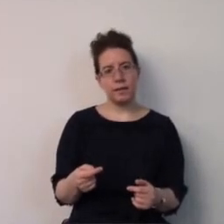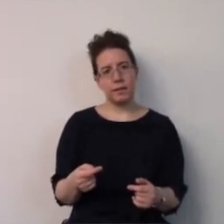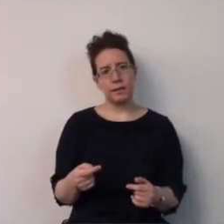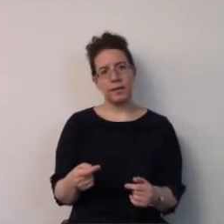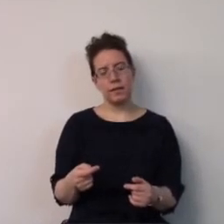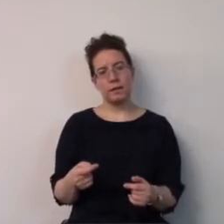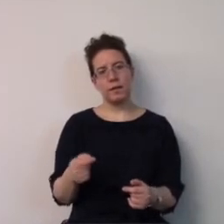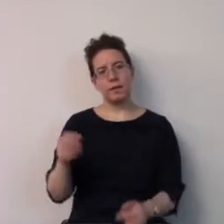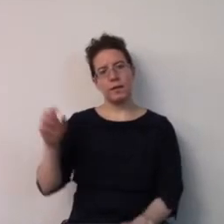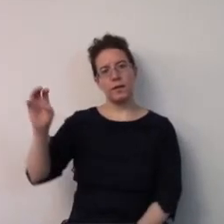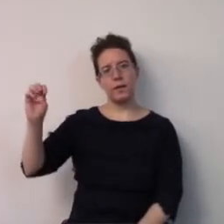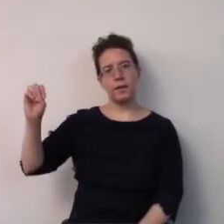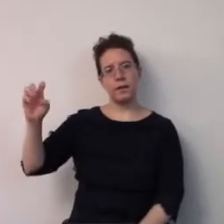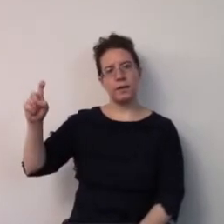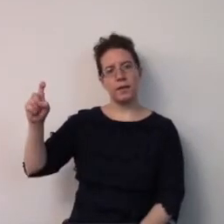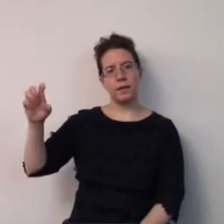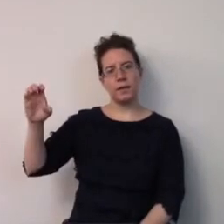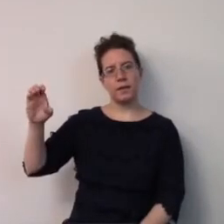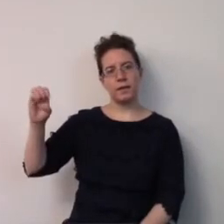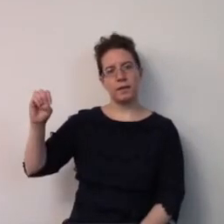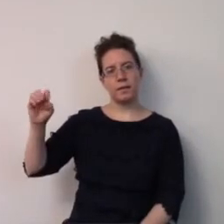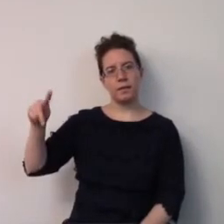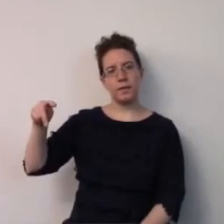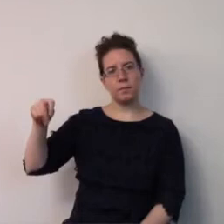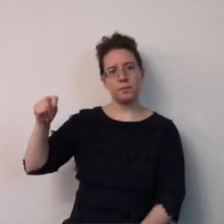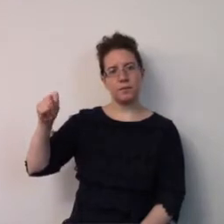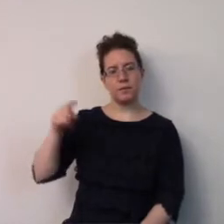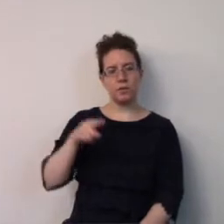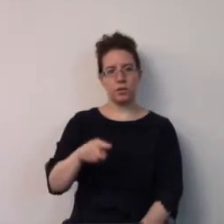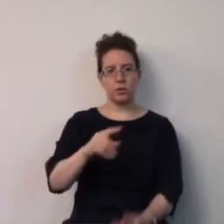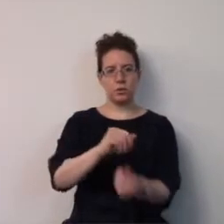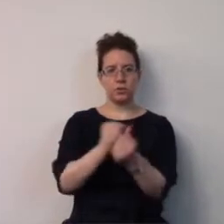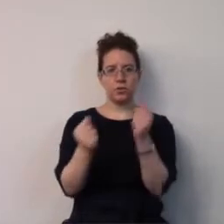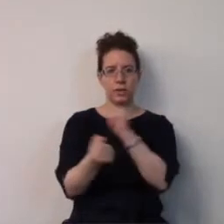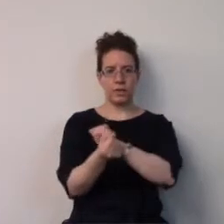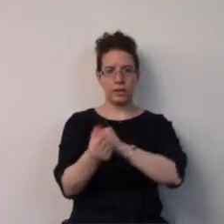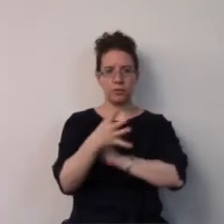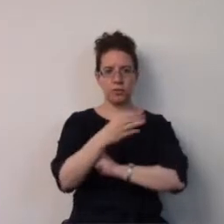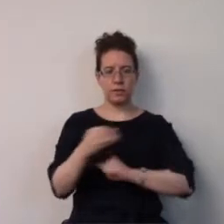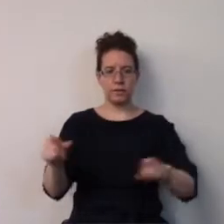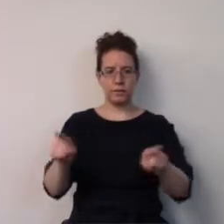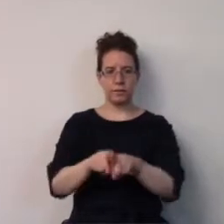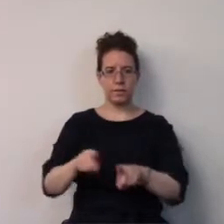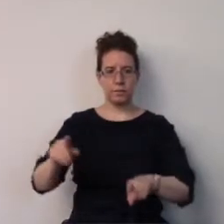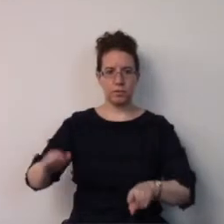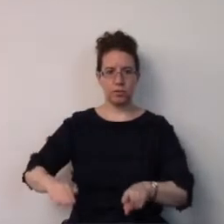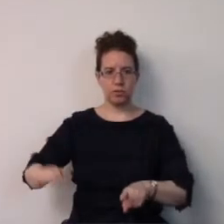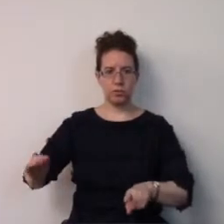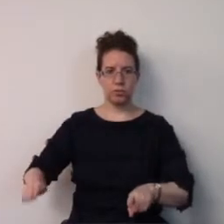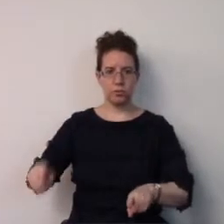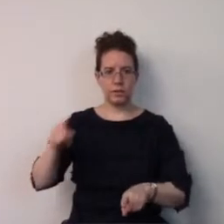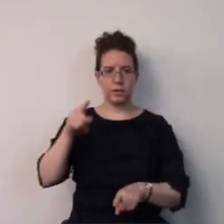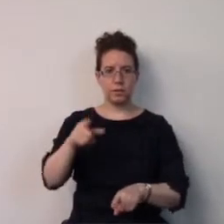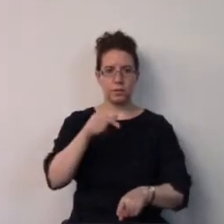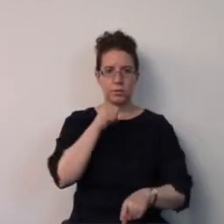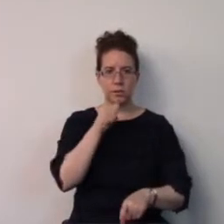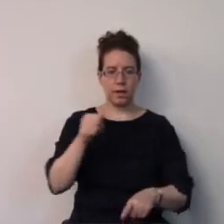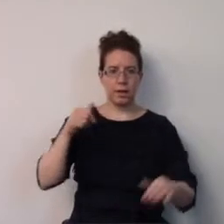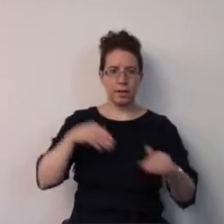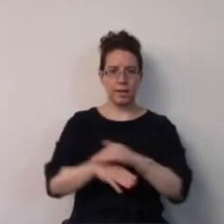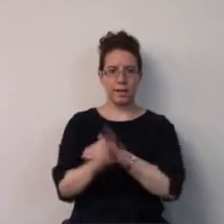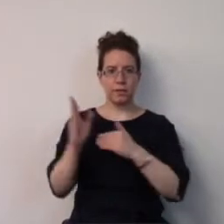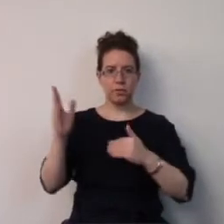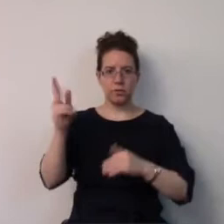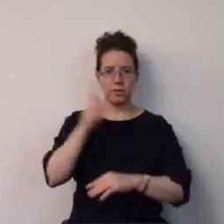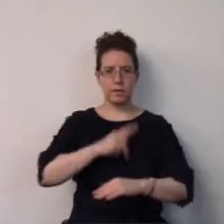give an account for that, folks. Right. Right. That's crazy and foolish. You better pray God, put a watch, set a watch.